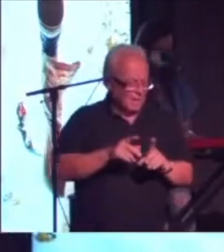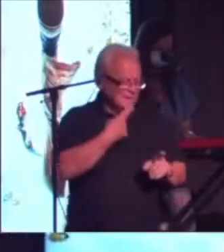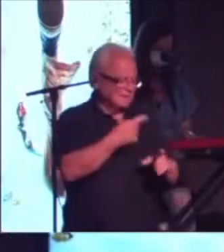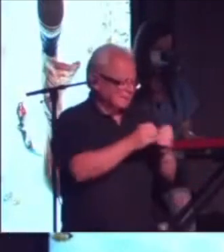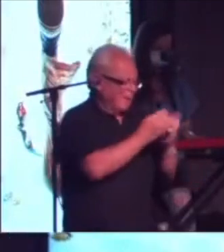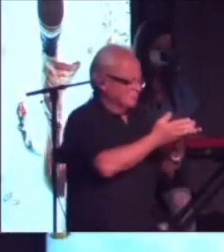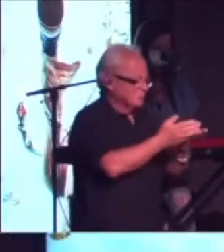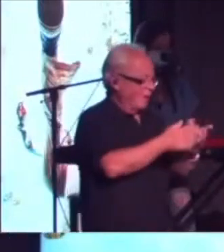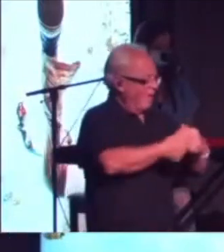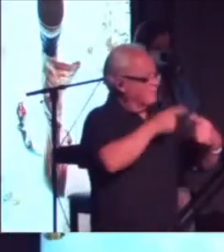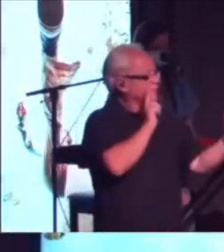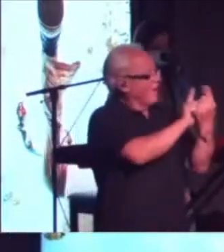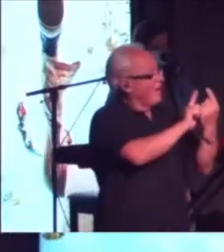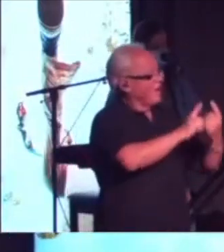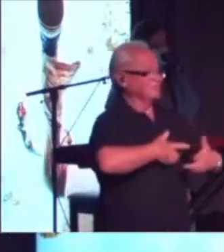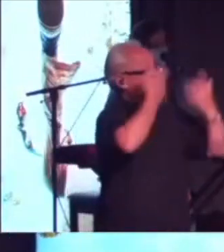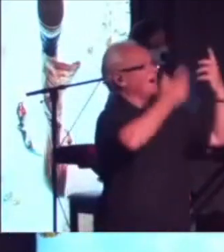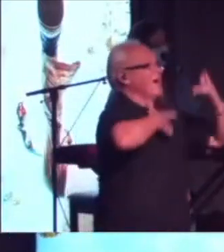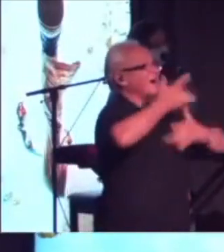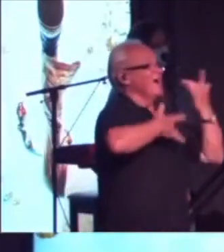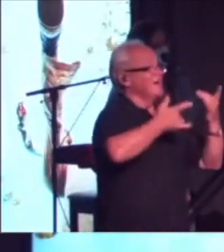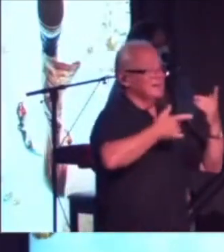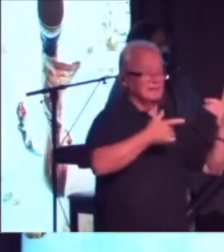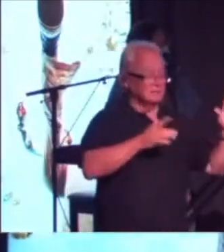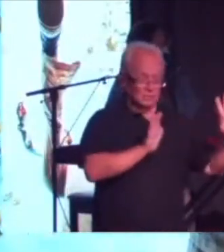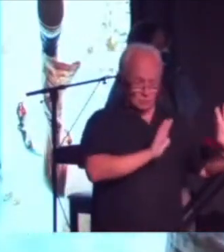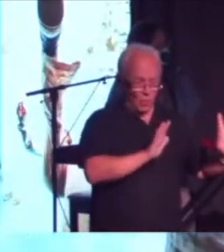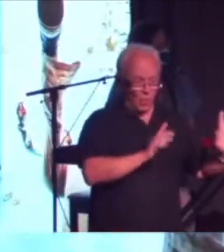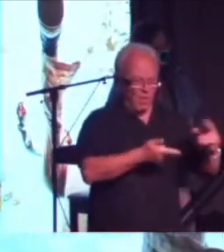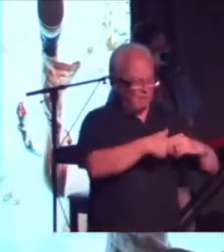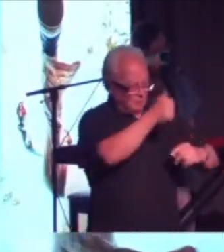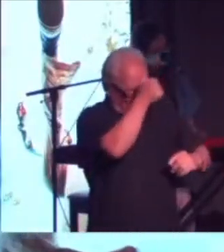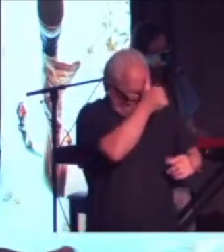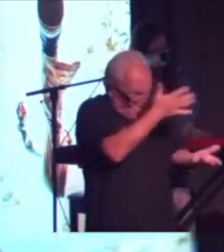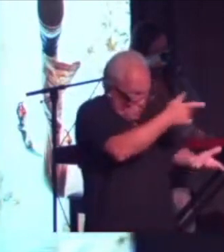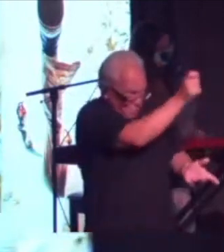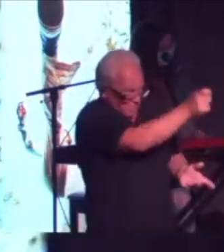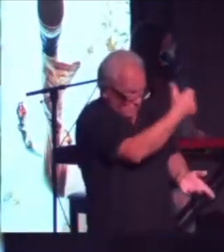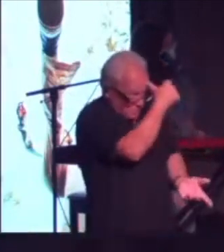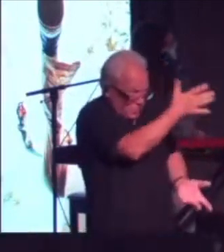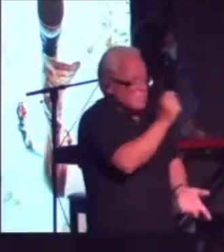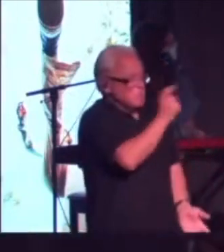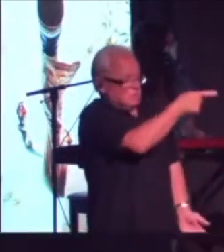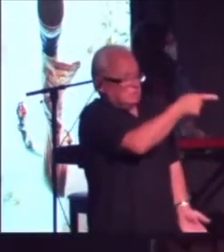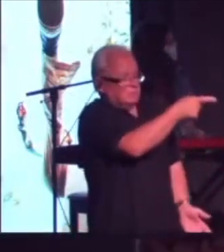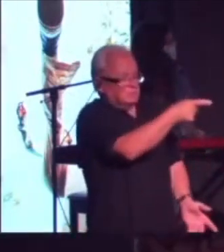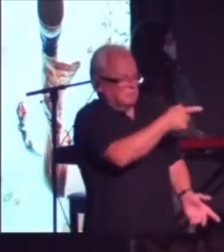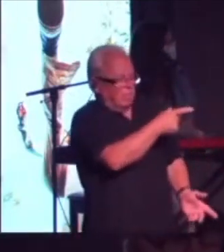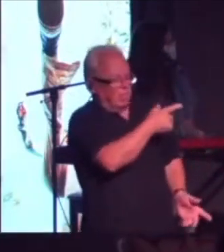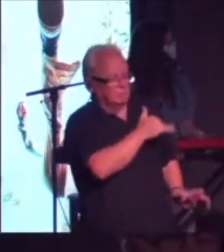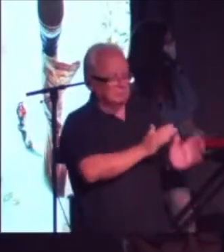and be exuberant. If you don't know the person, you're actually just getting on their nerves. And so what really has been said